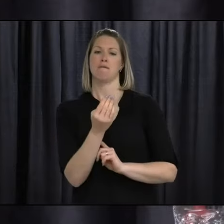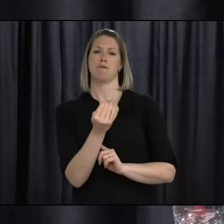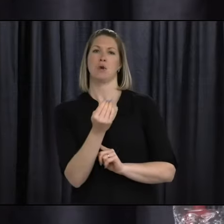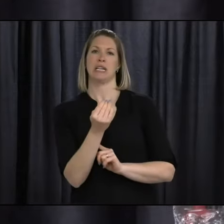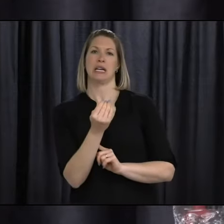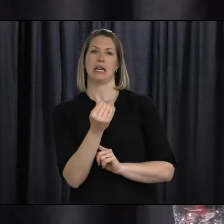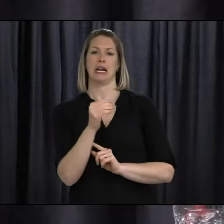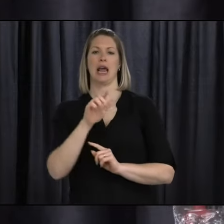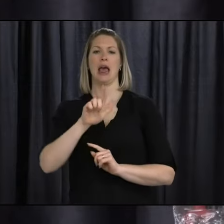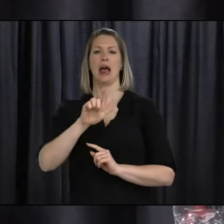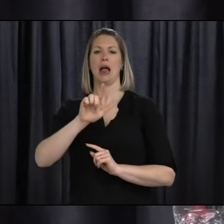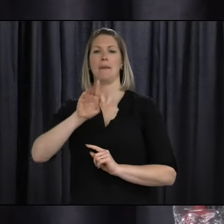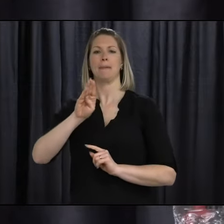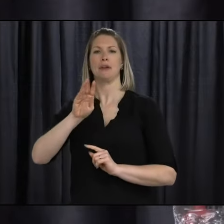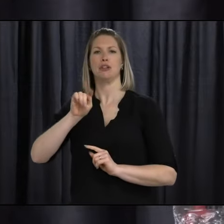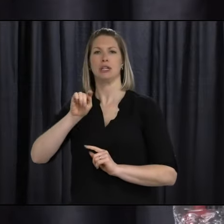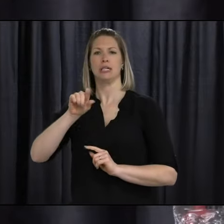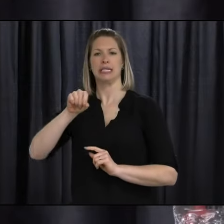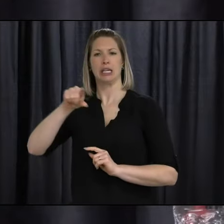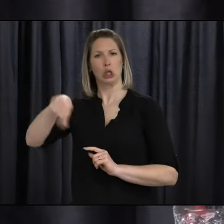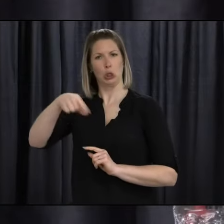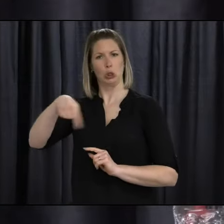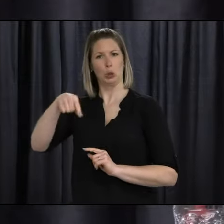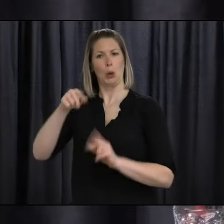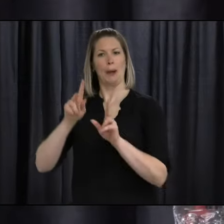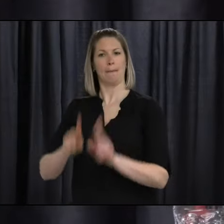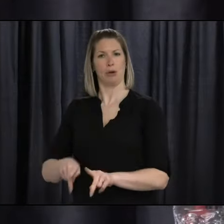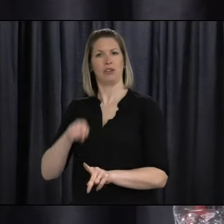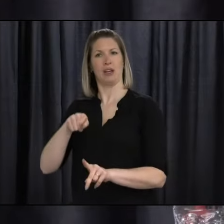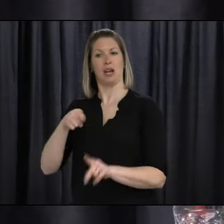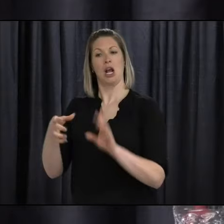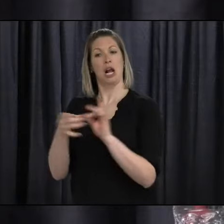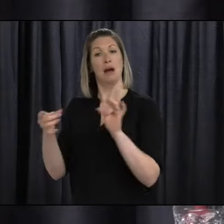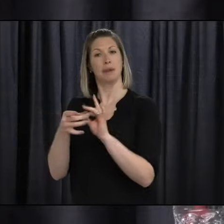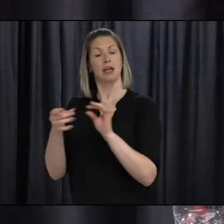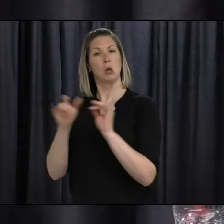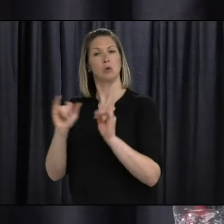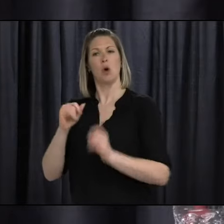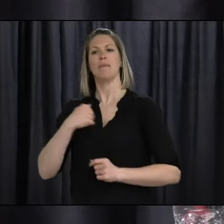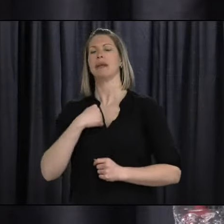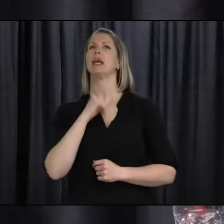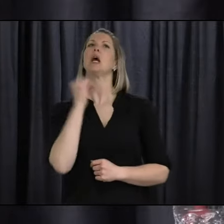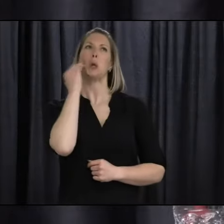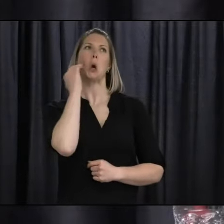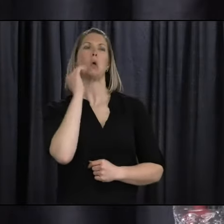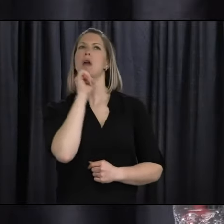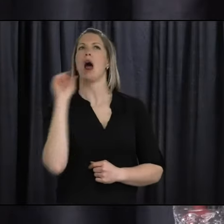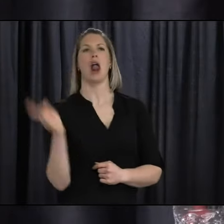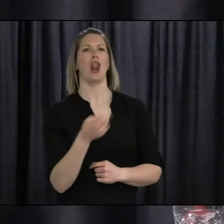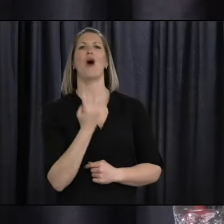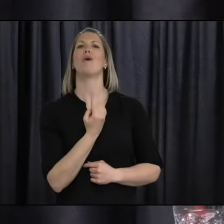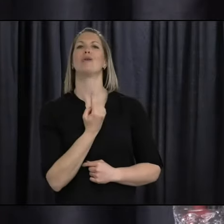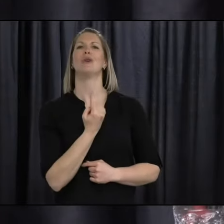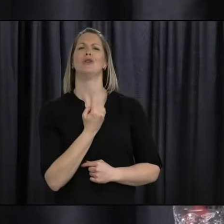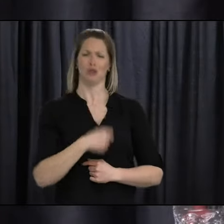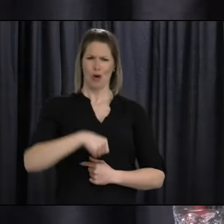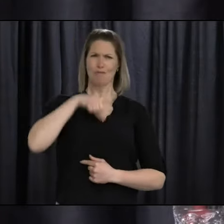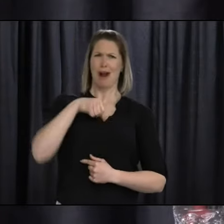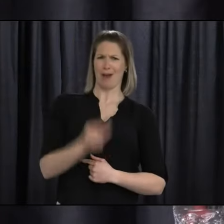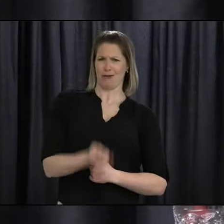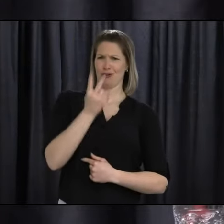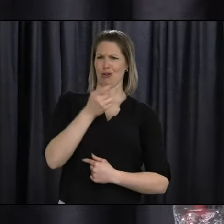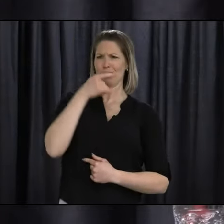like knowing that I'm not alone in this. And the Premier had just referenced that in general, we are all in this together,